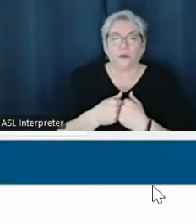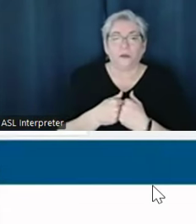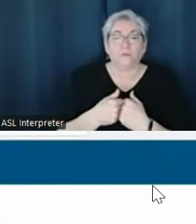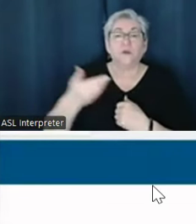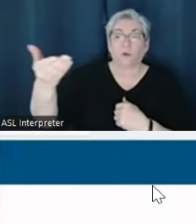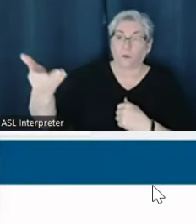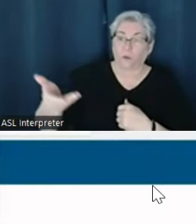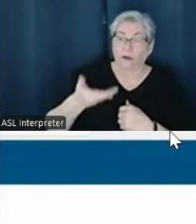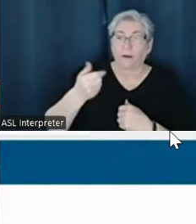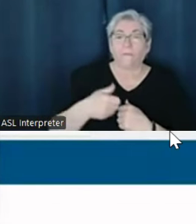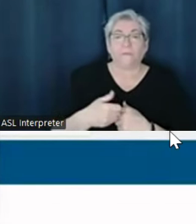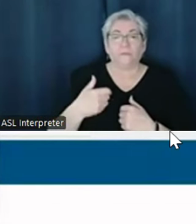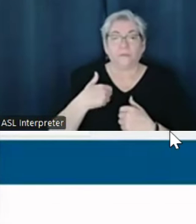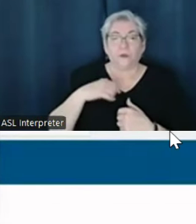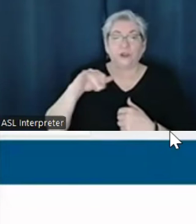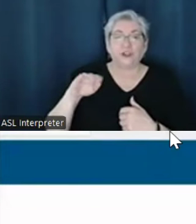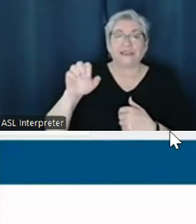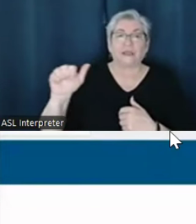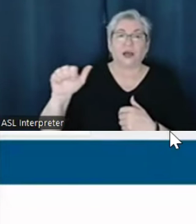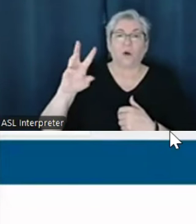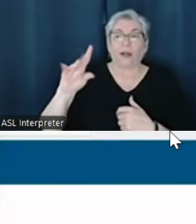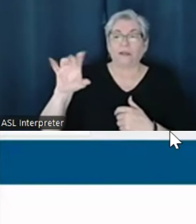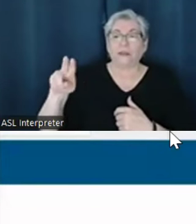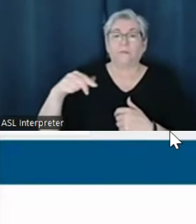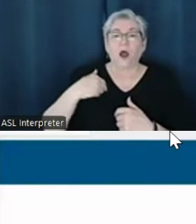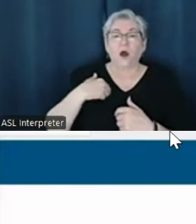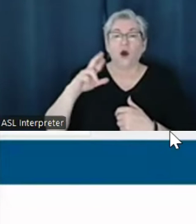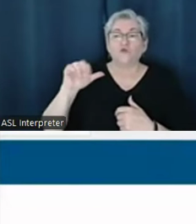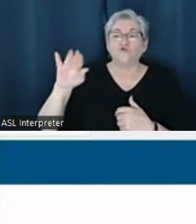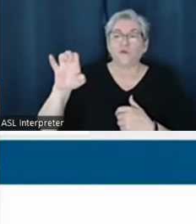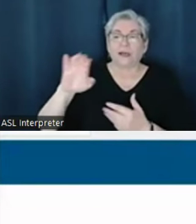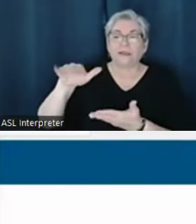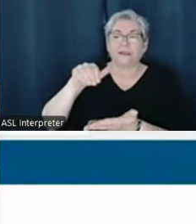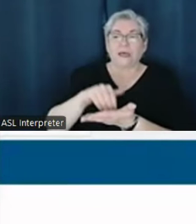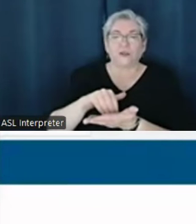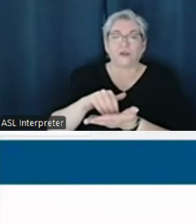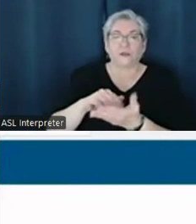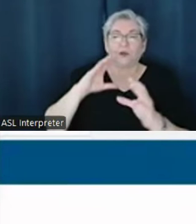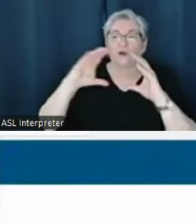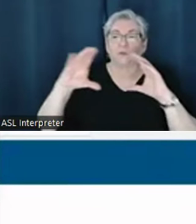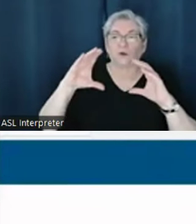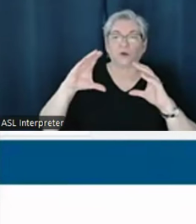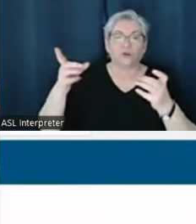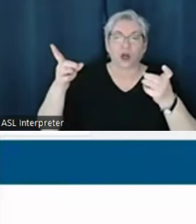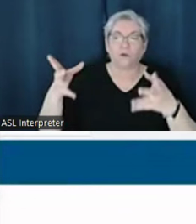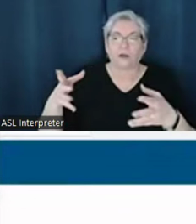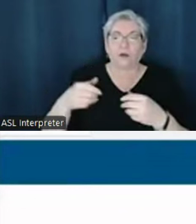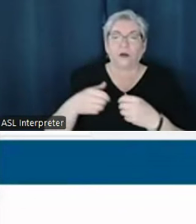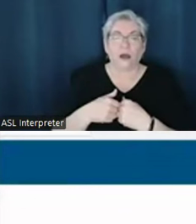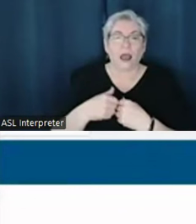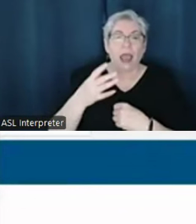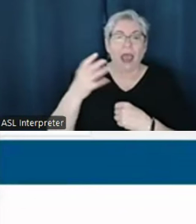Welcome. I am Jessica Wilson. I am the Raise Center Communications Director, and